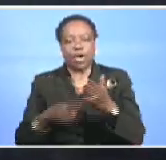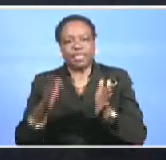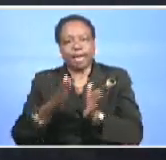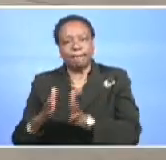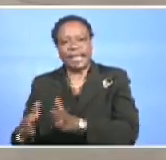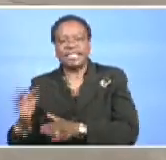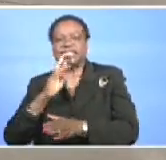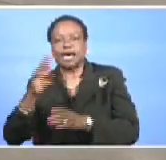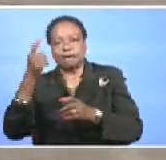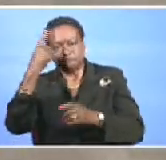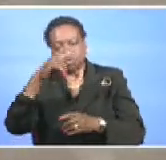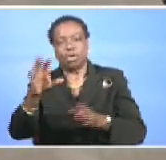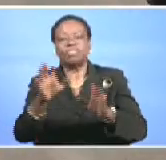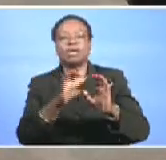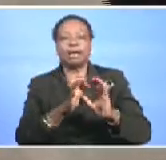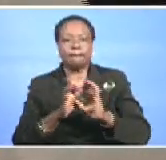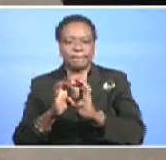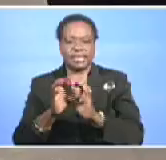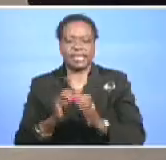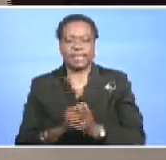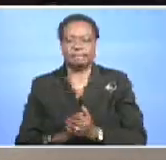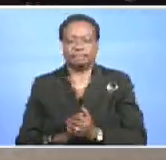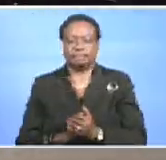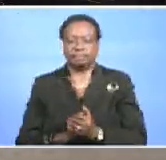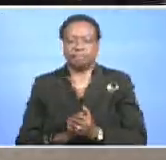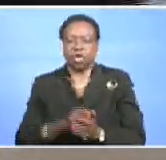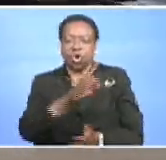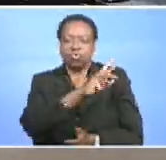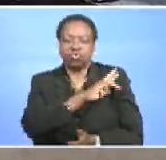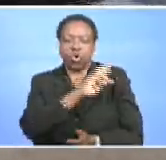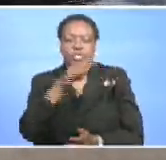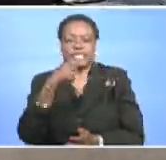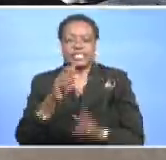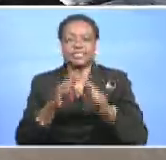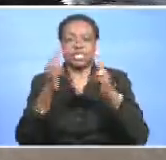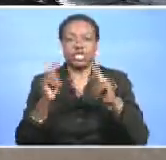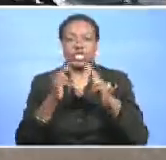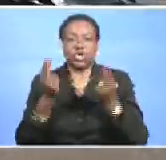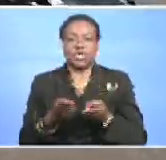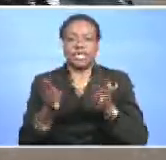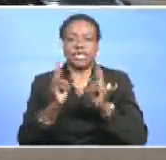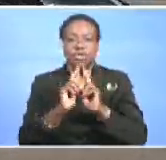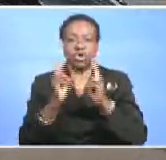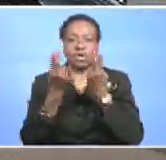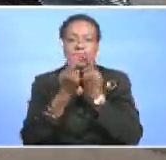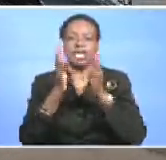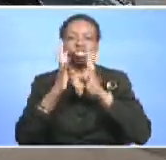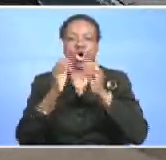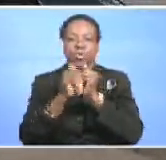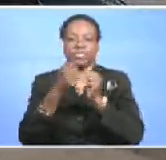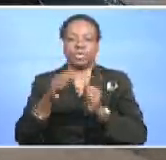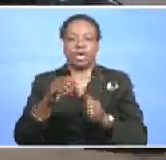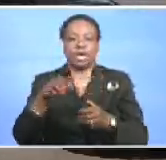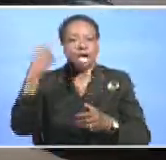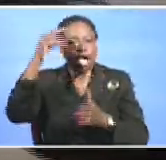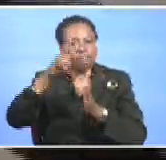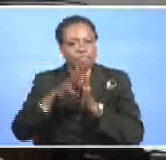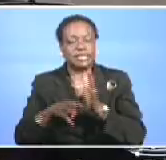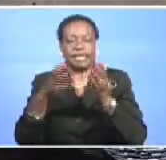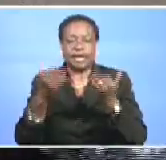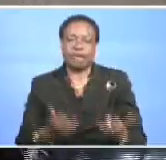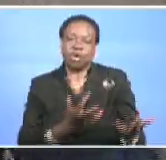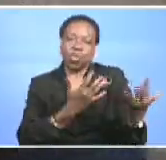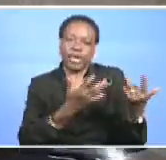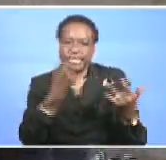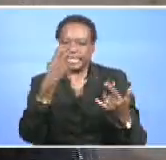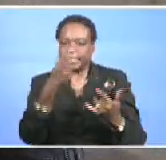for the company. Now, Roll says the union has taken its plight to the government, and now they're waiting to see what executives will